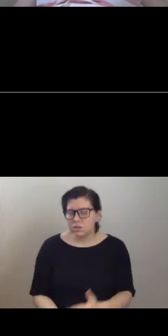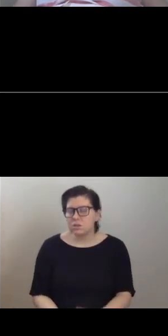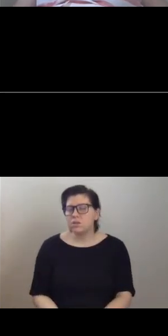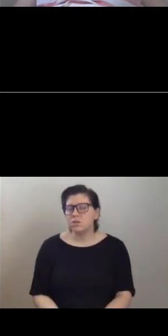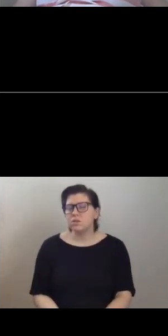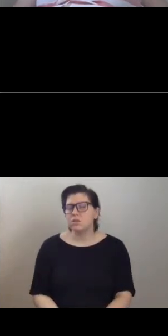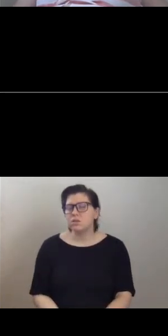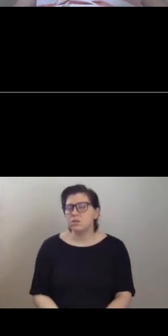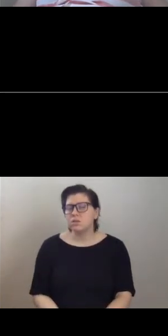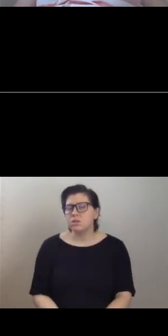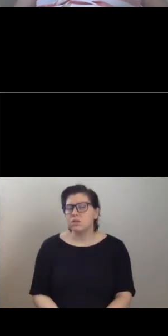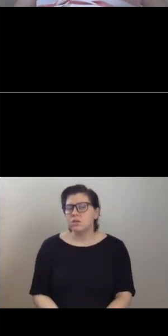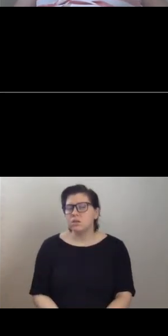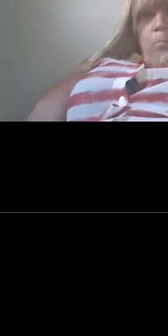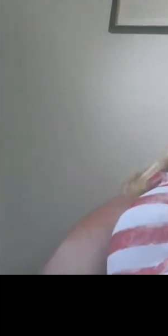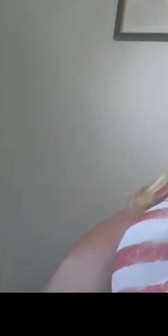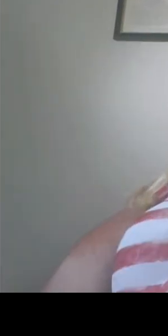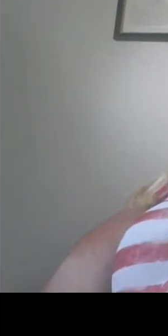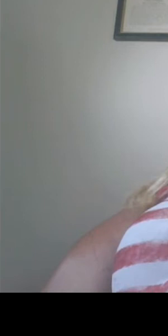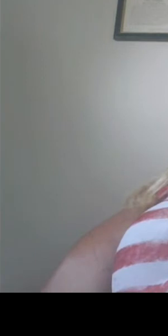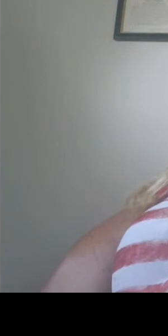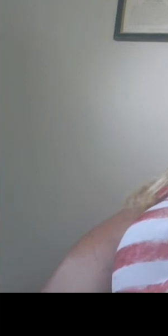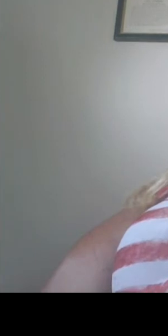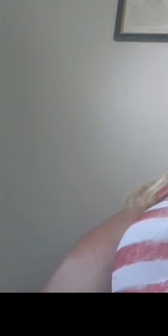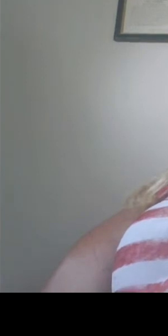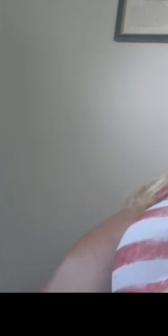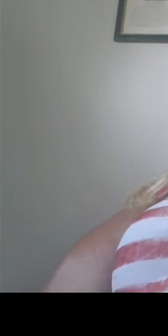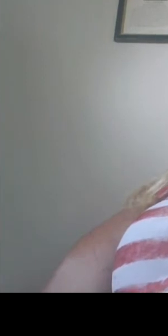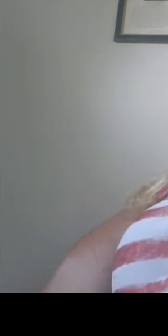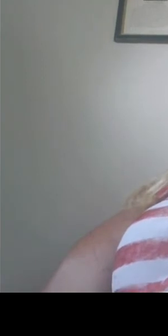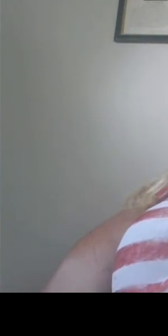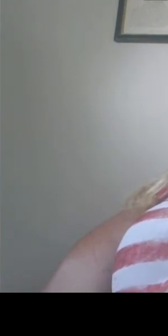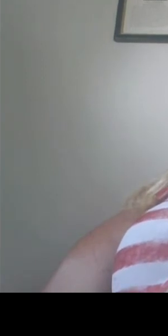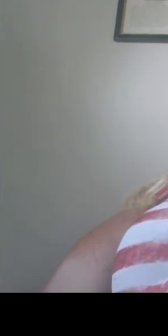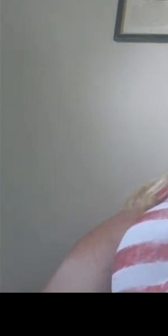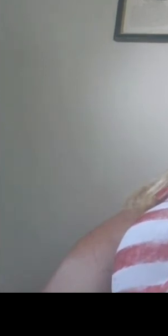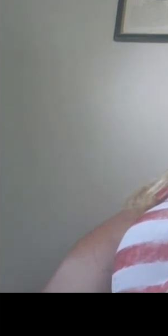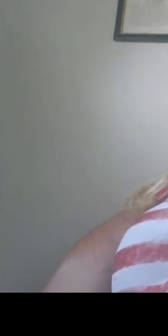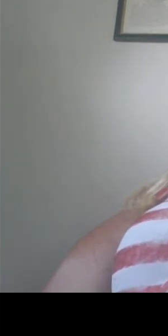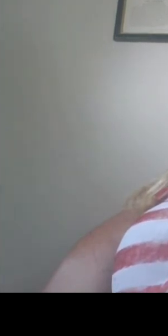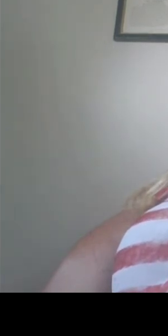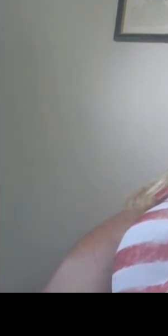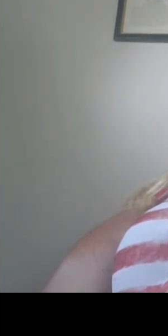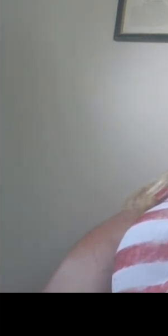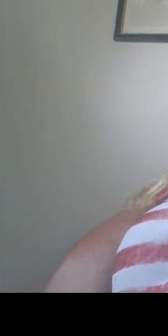see if we can get Rob to come on.